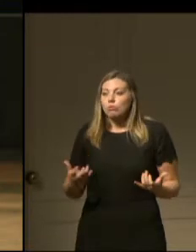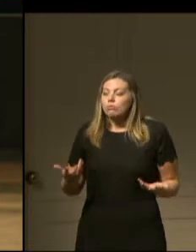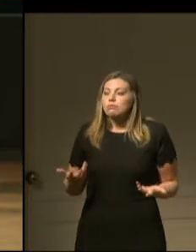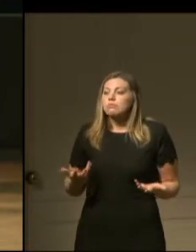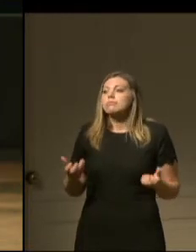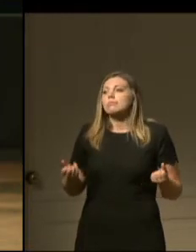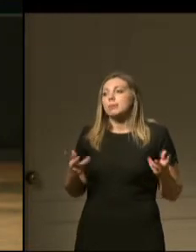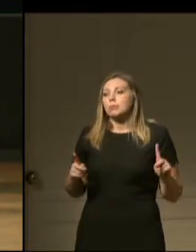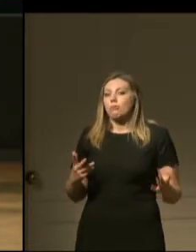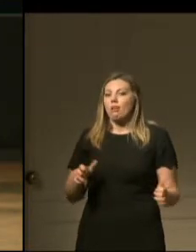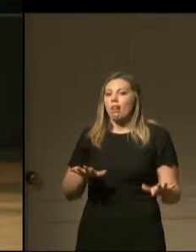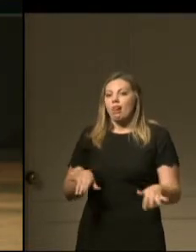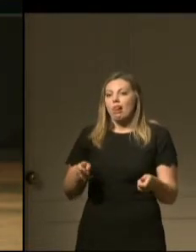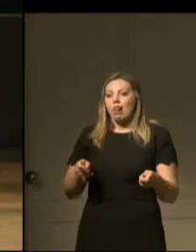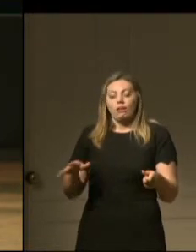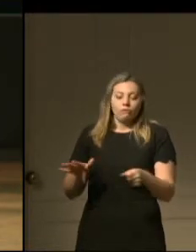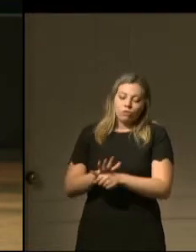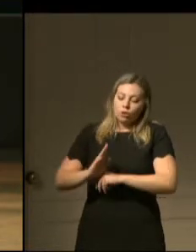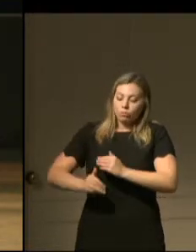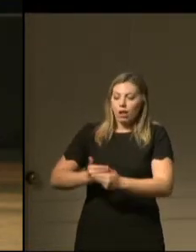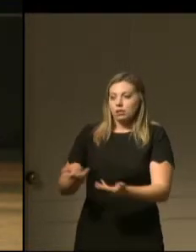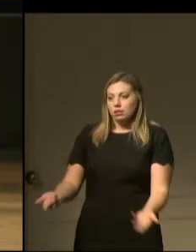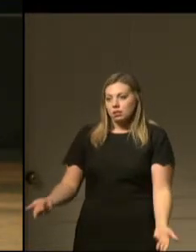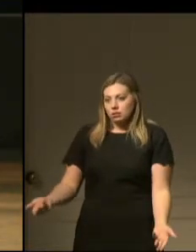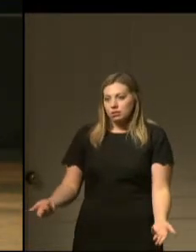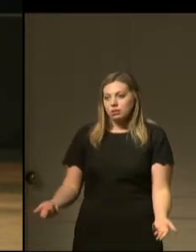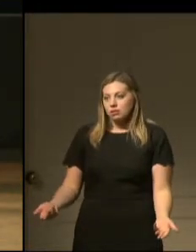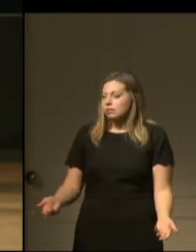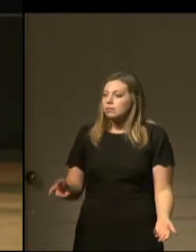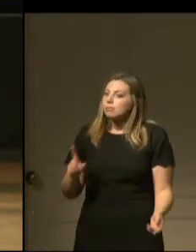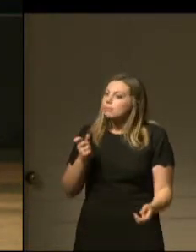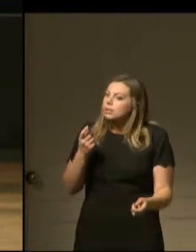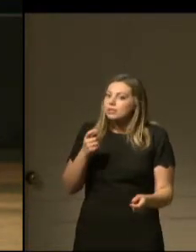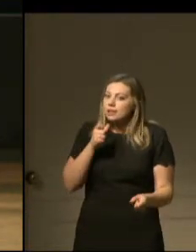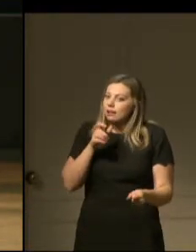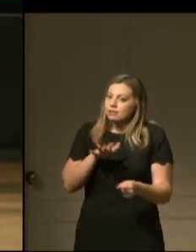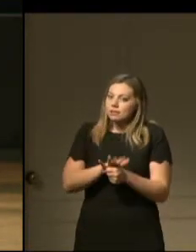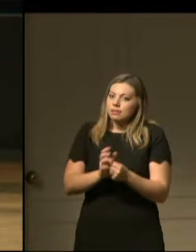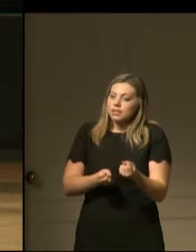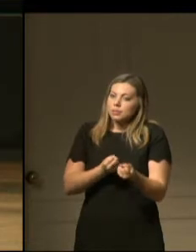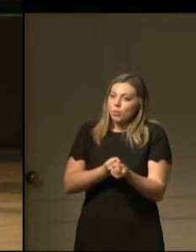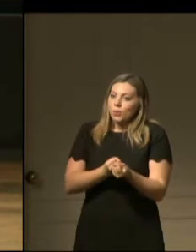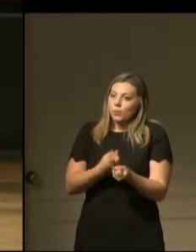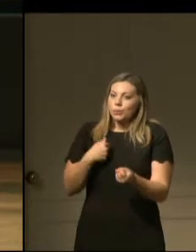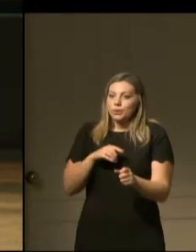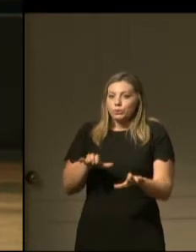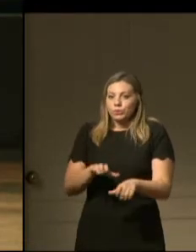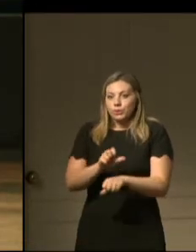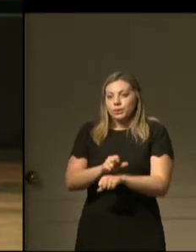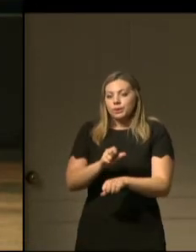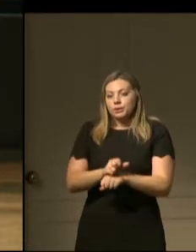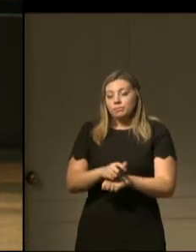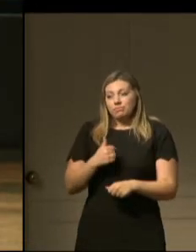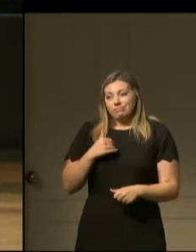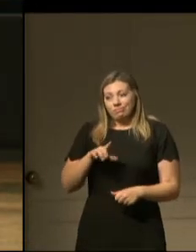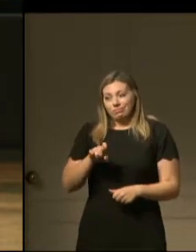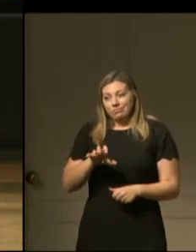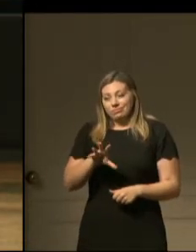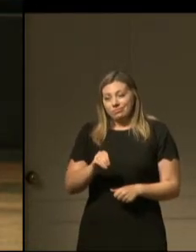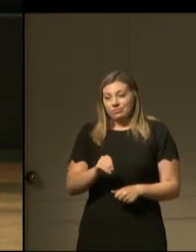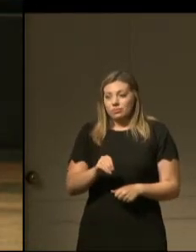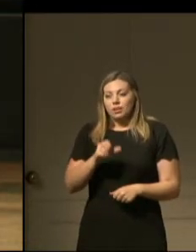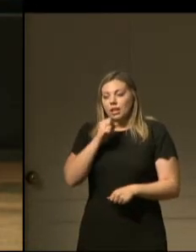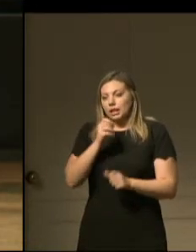who want to control the entire process, and there aren't enough supports for those of us that are doing the work. So I have 150